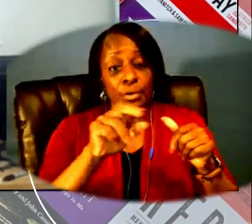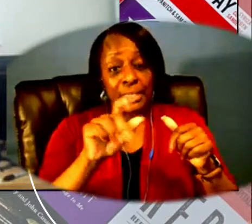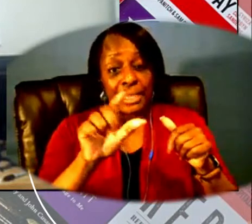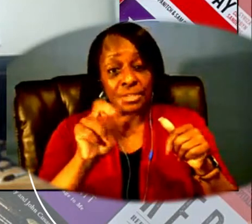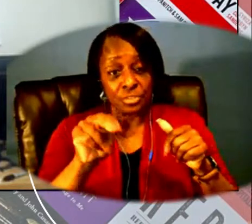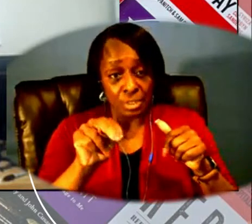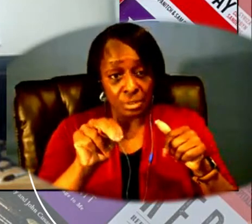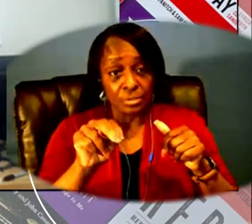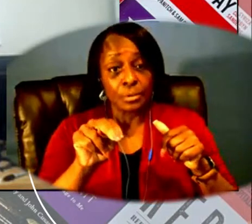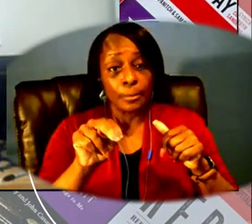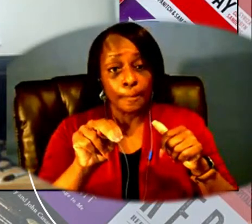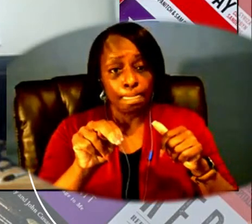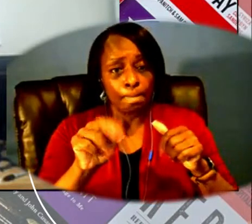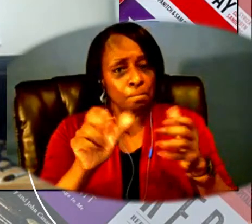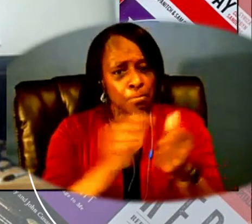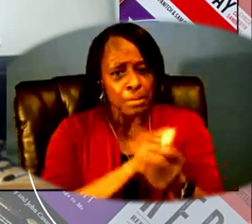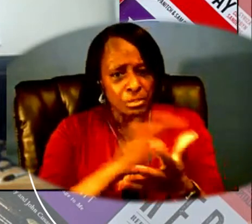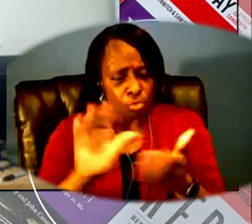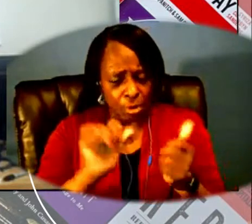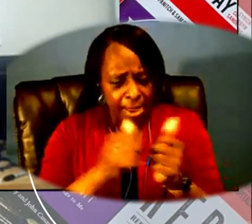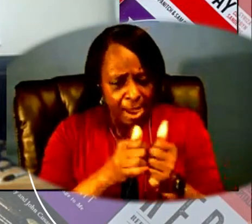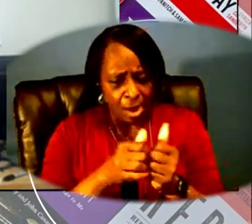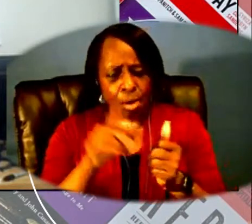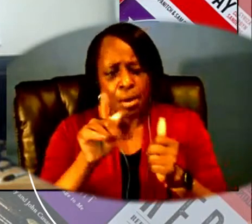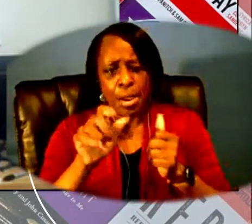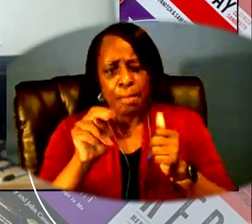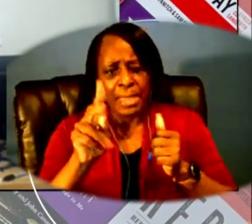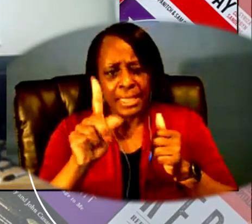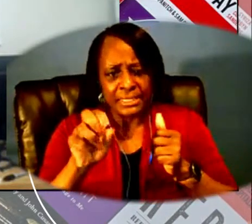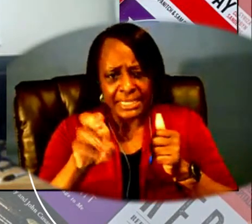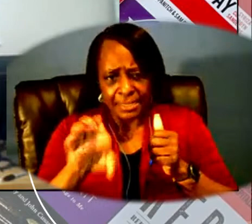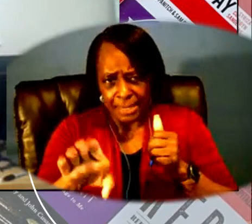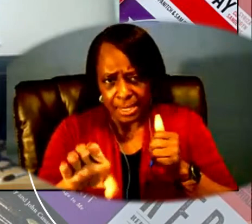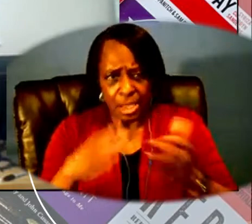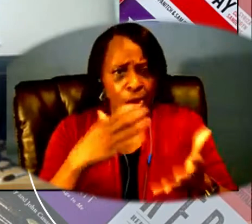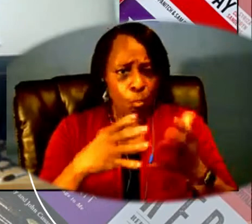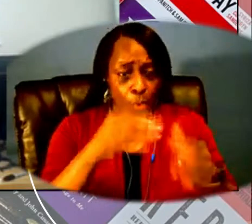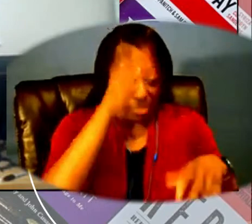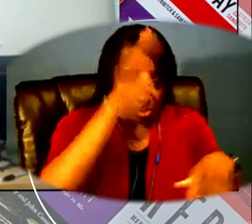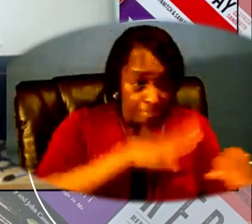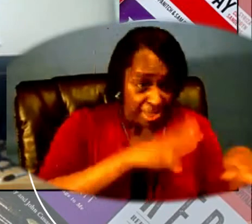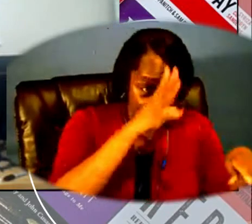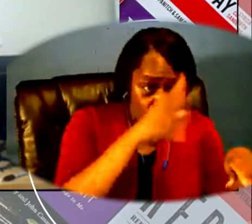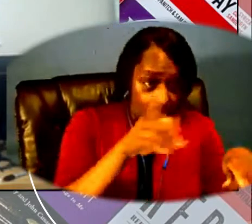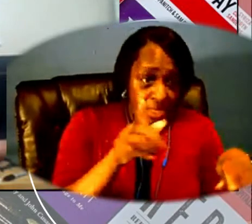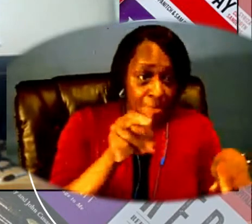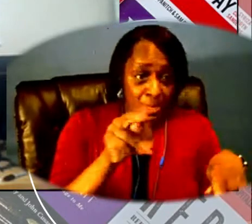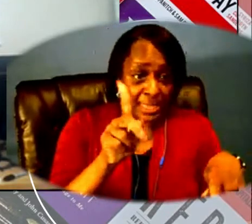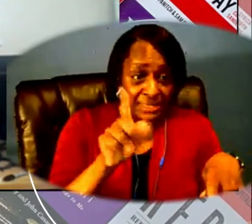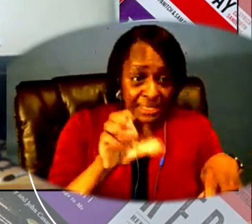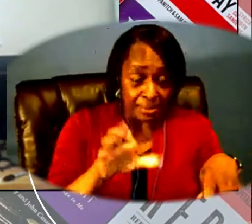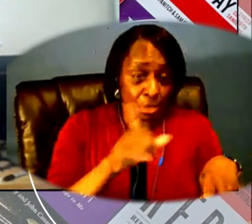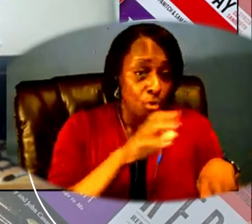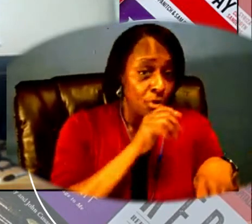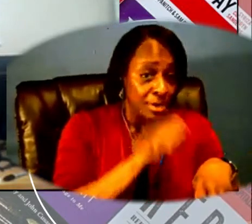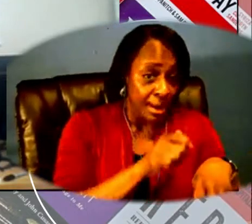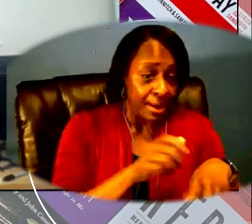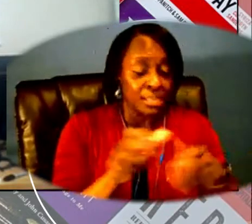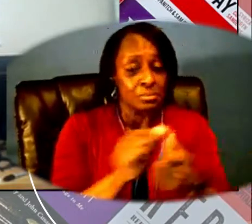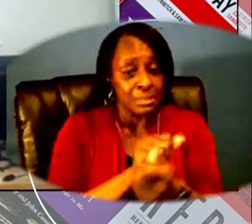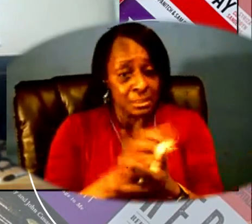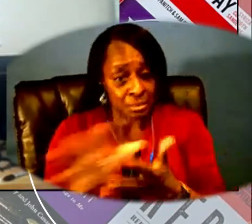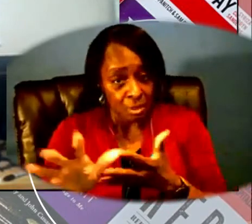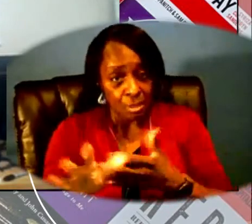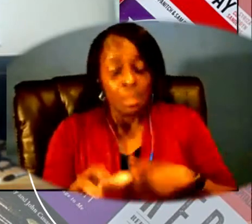destroyed through pandemics, whether man-made or not. So the history of this country and